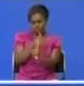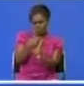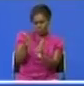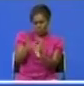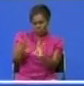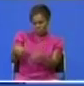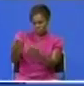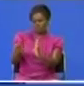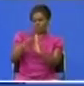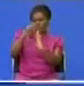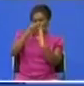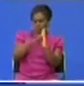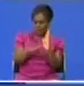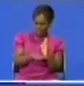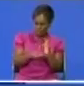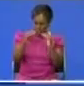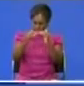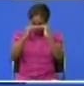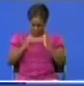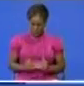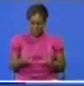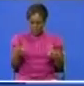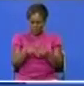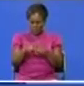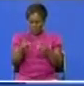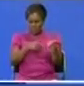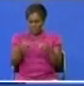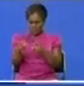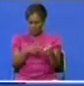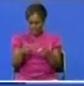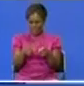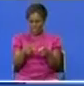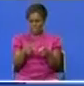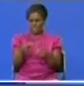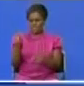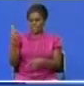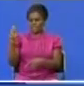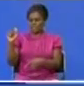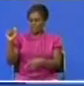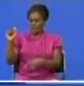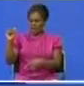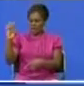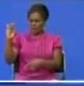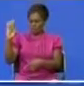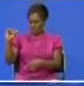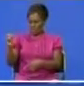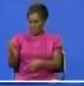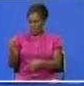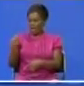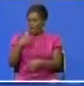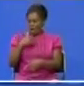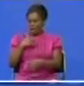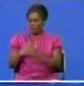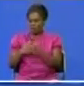charter programs. And then we also look at the safari circuit, where we have realized we have